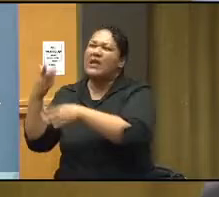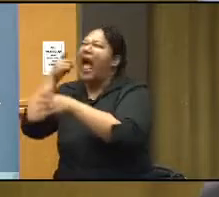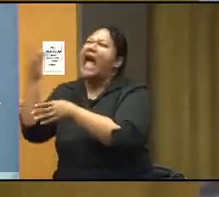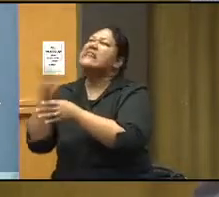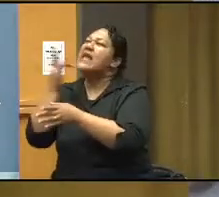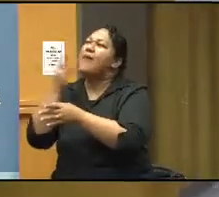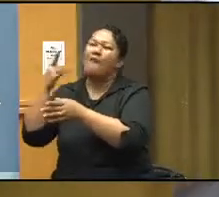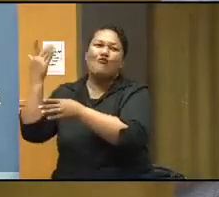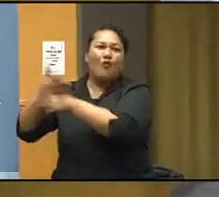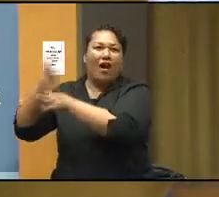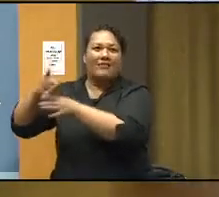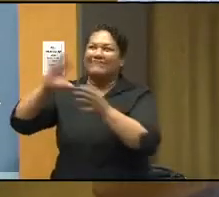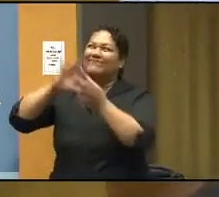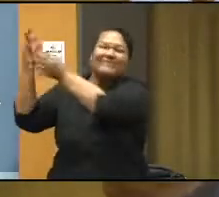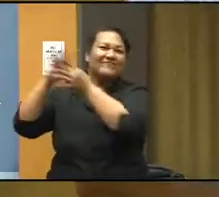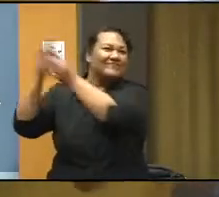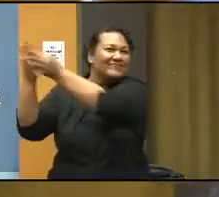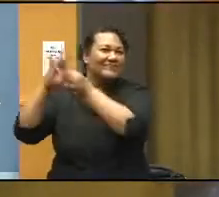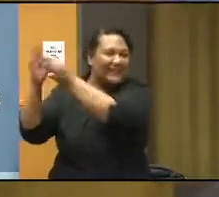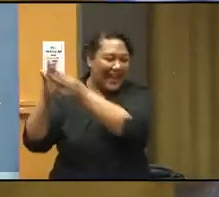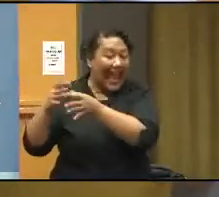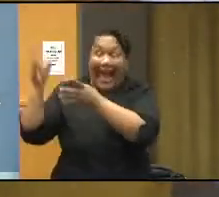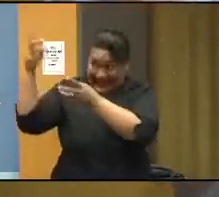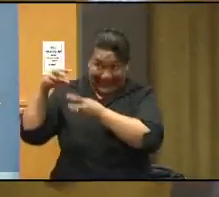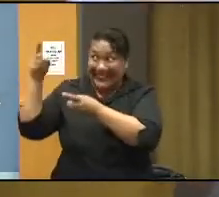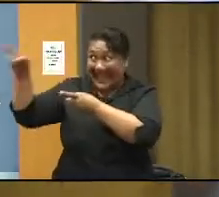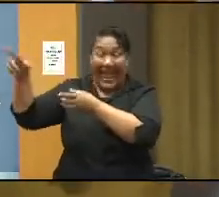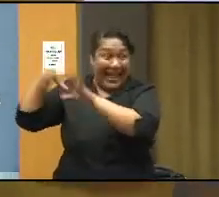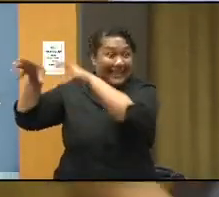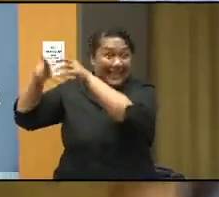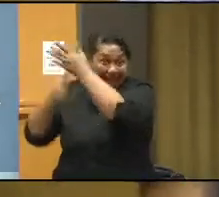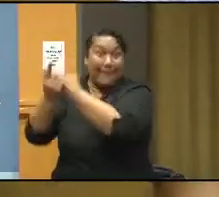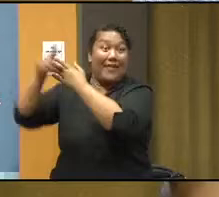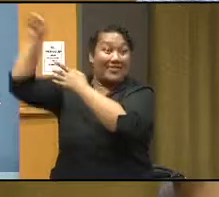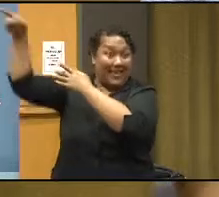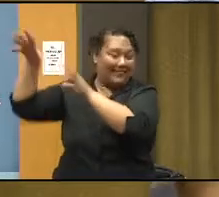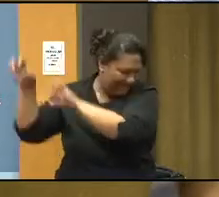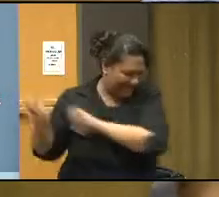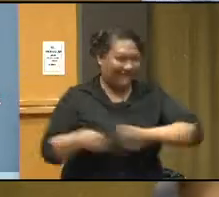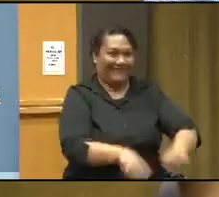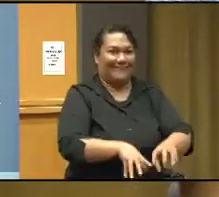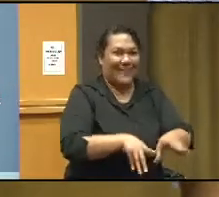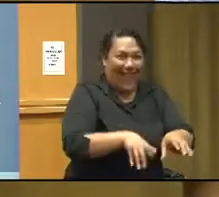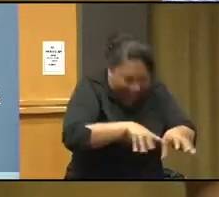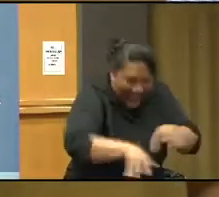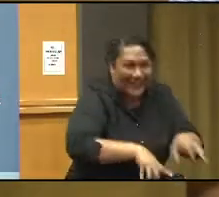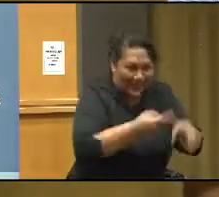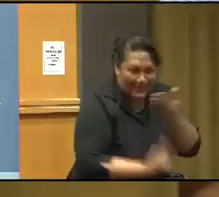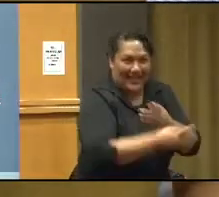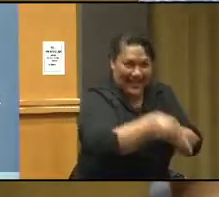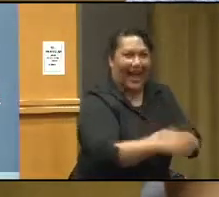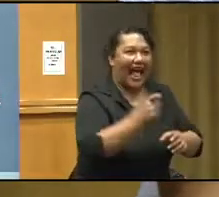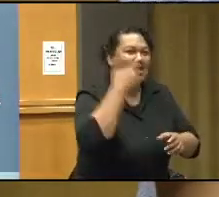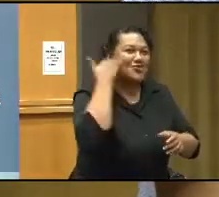longer the old content-based learning, but more actual practical exercises. And I find that is very useful,